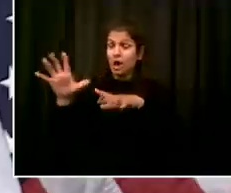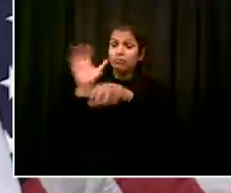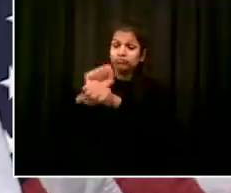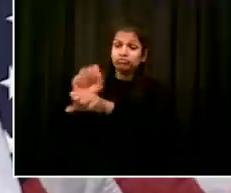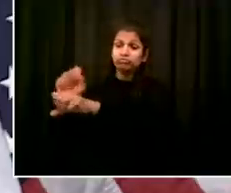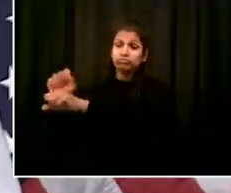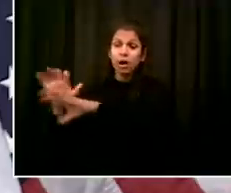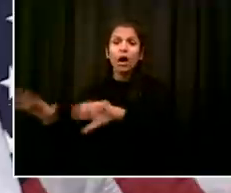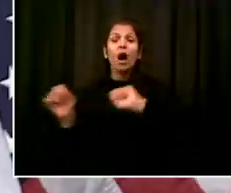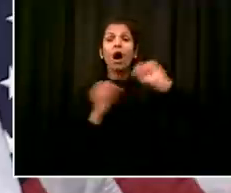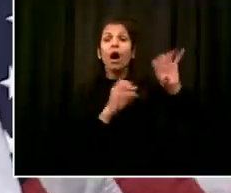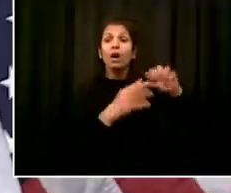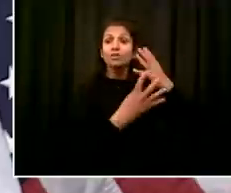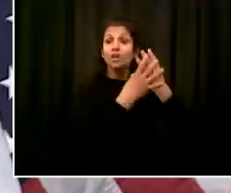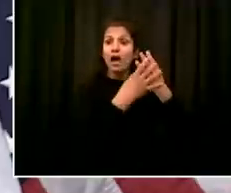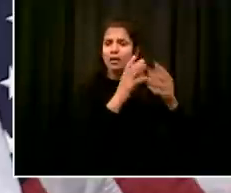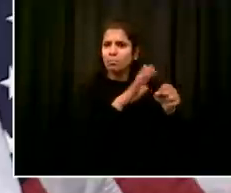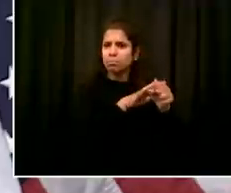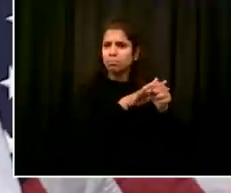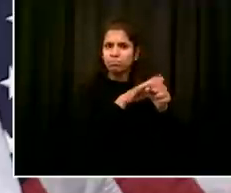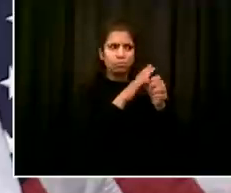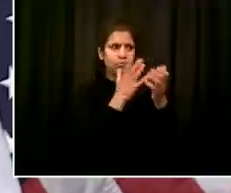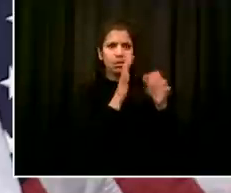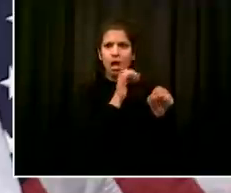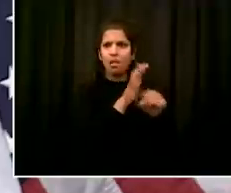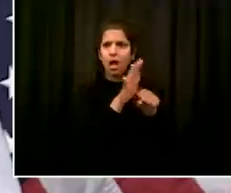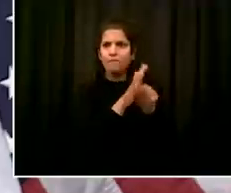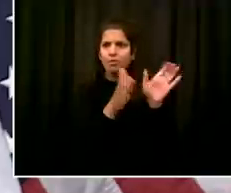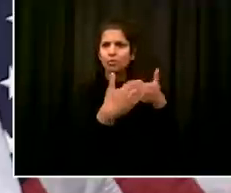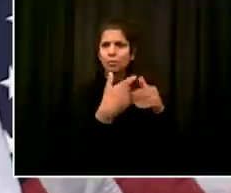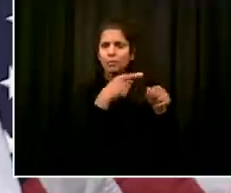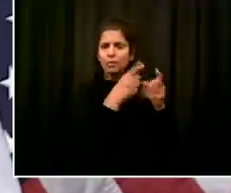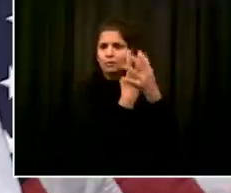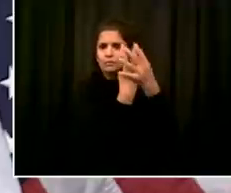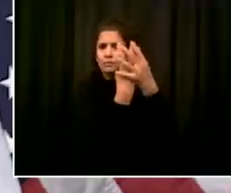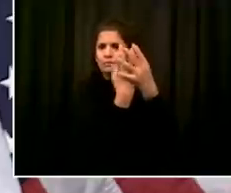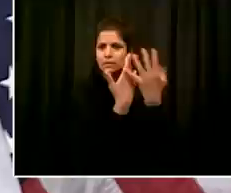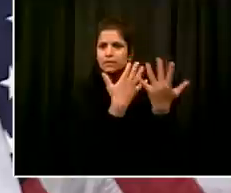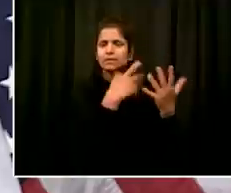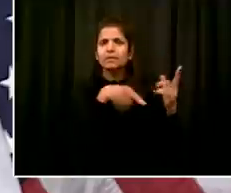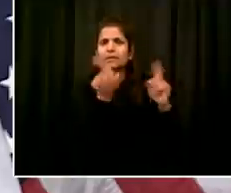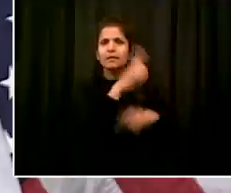to say I respect you a lot. We know each other a long time. That's a lot of questions, and